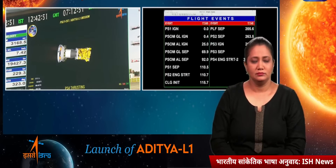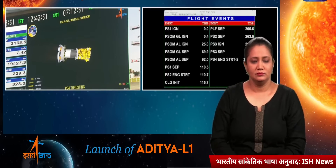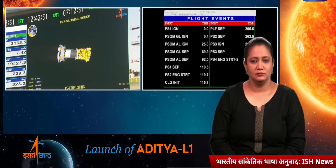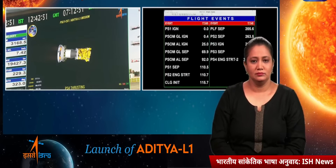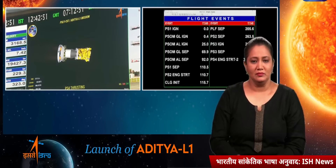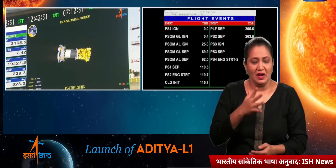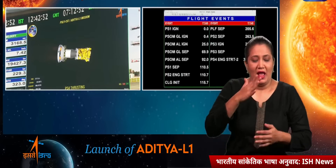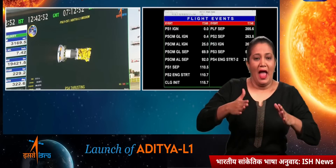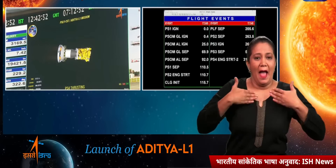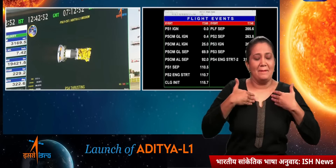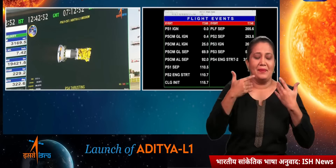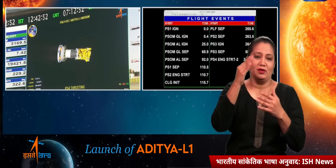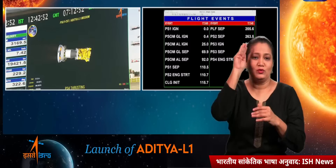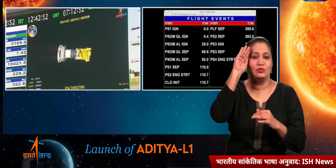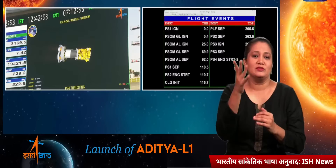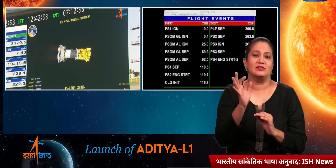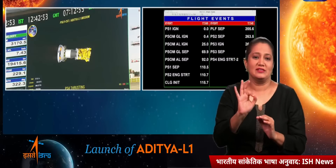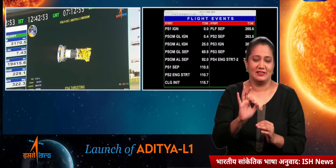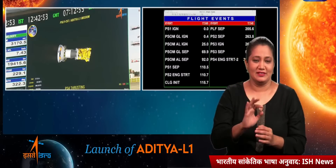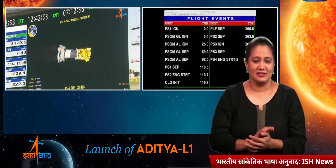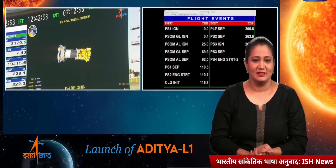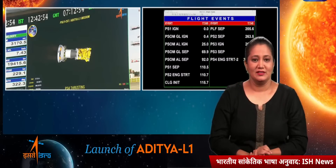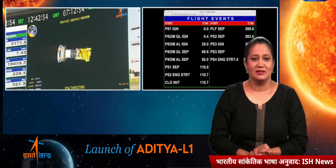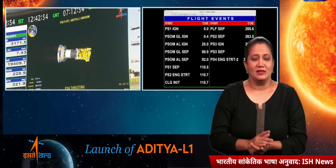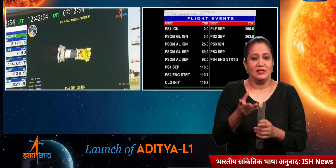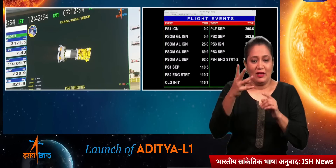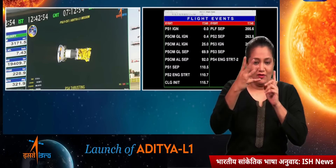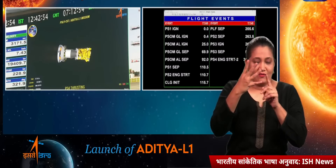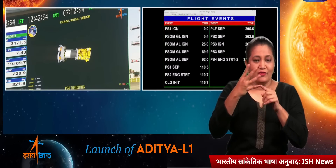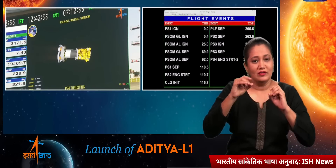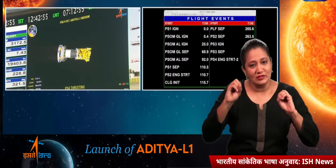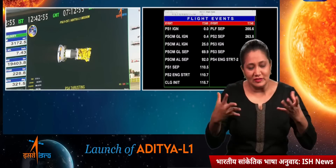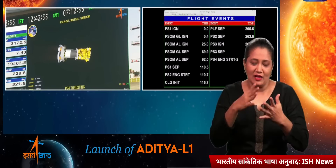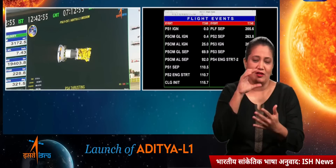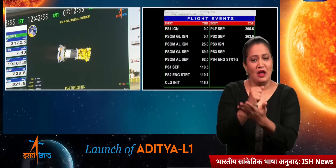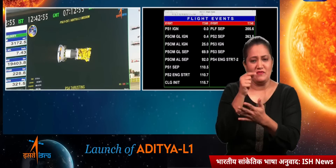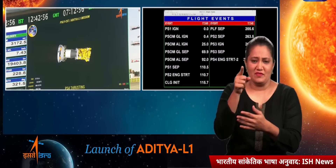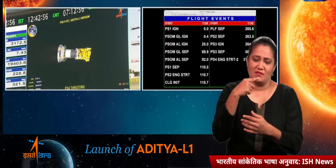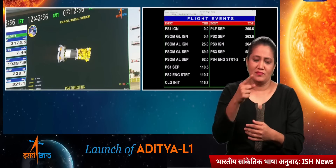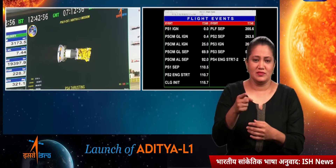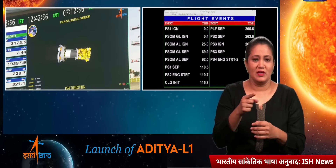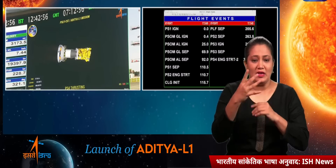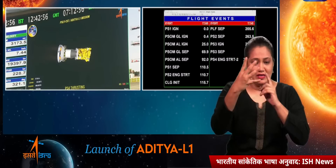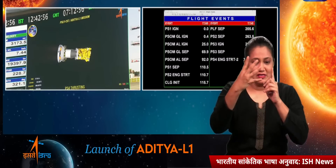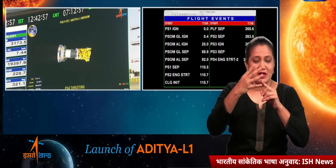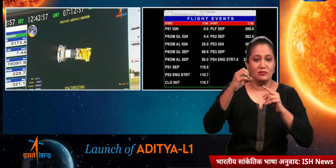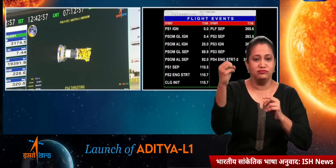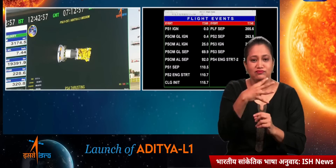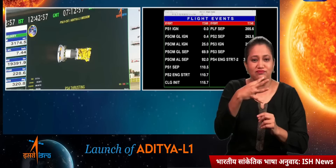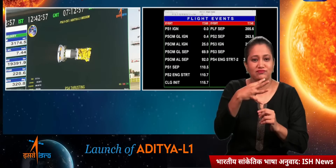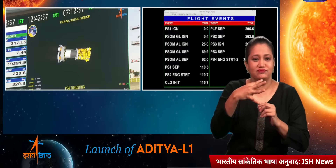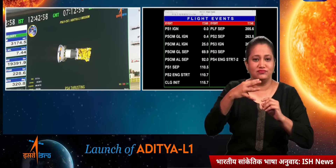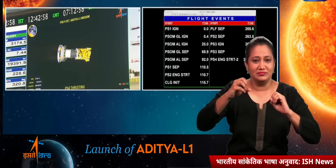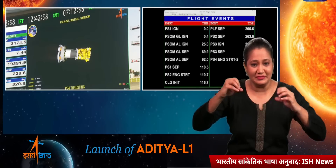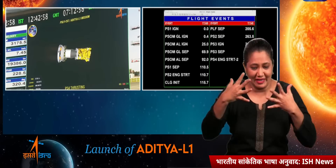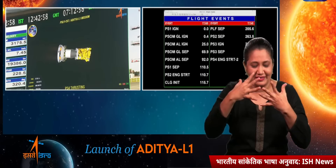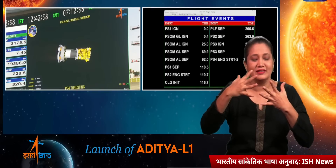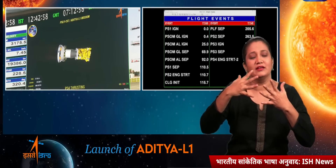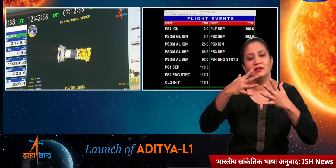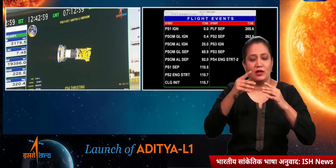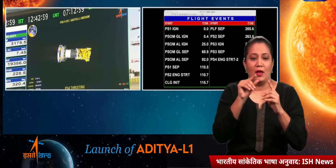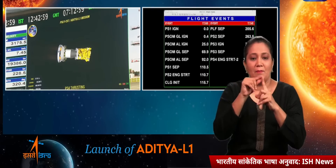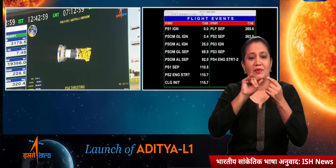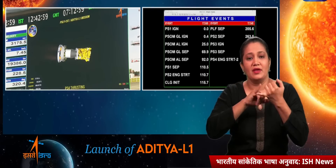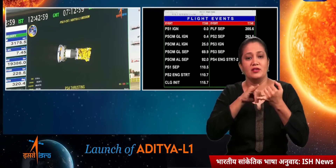of news here. Normal. Range Operations Director has confirmed the second burn commencement for the